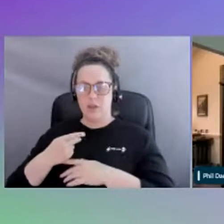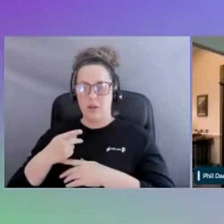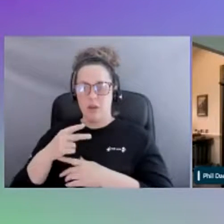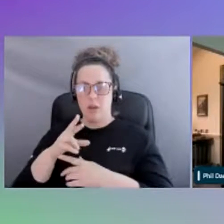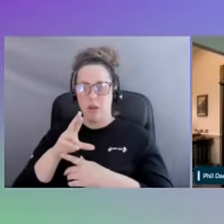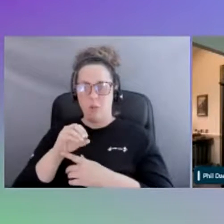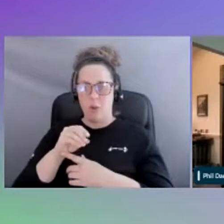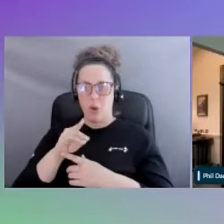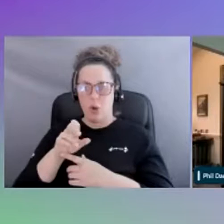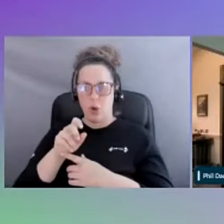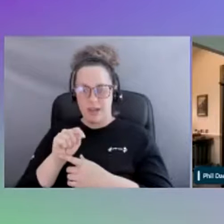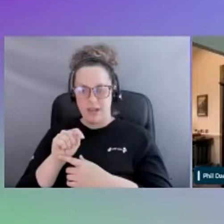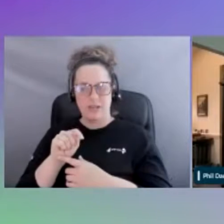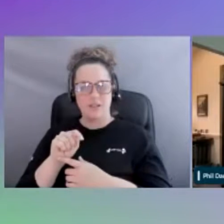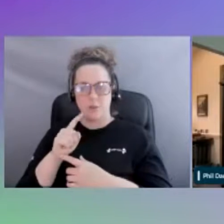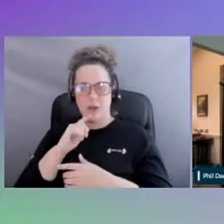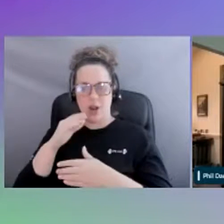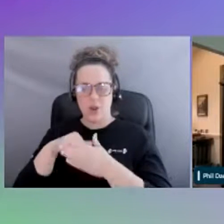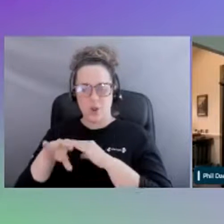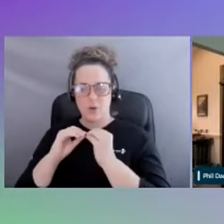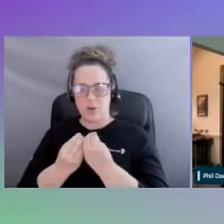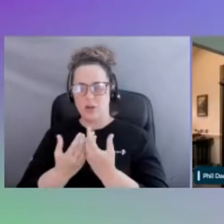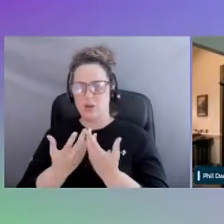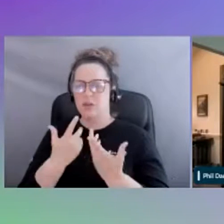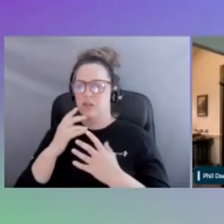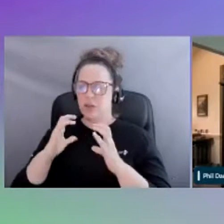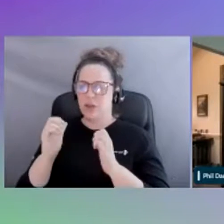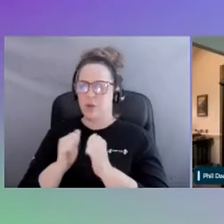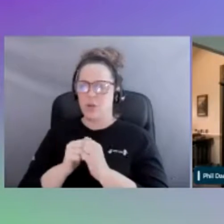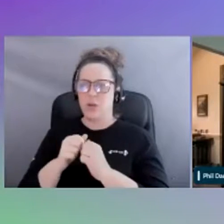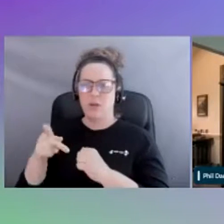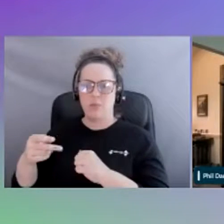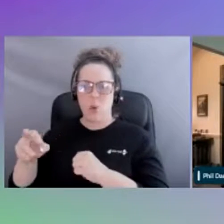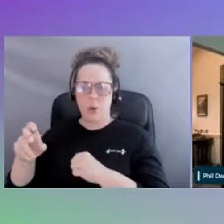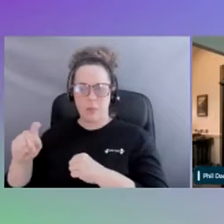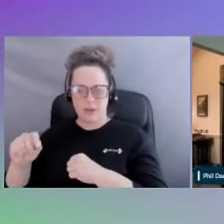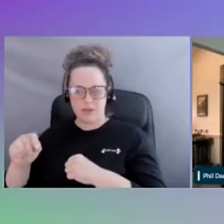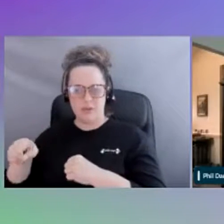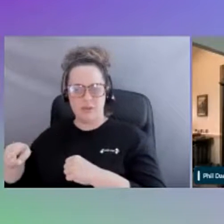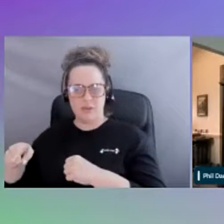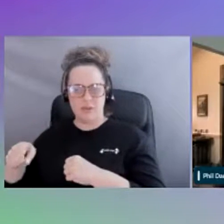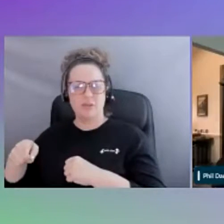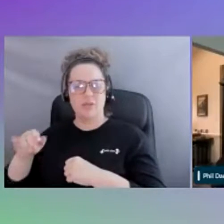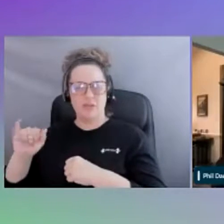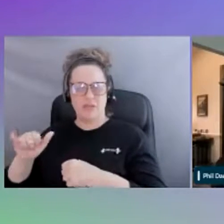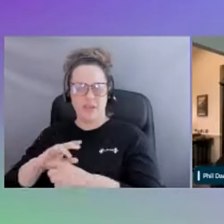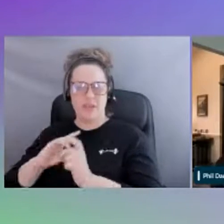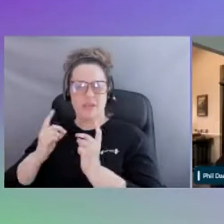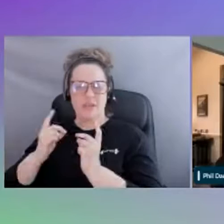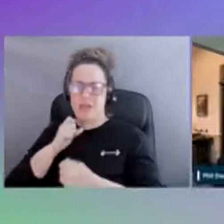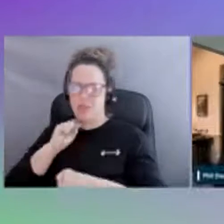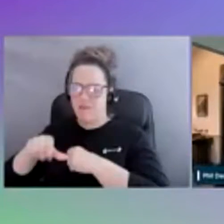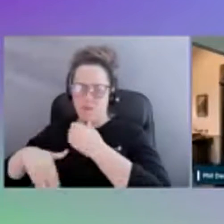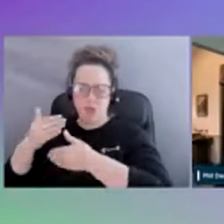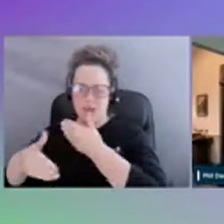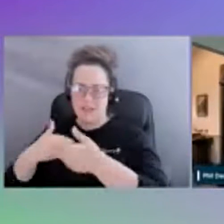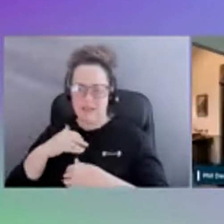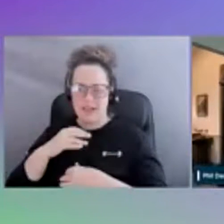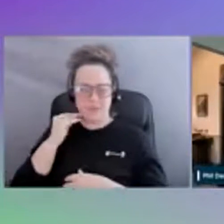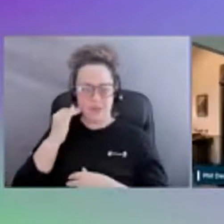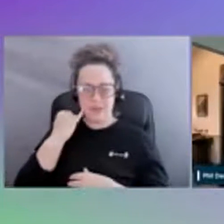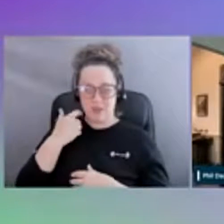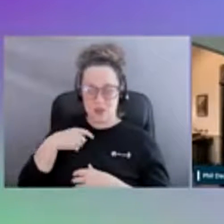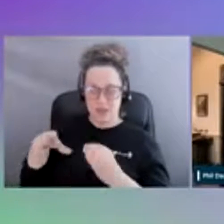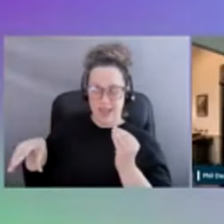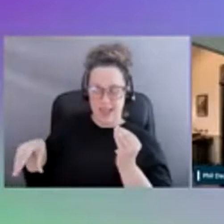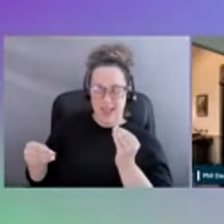of the first groups on my list is having a chat with procurement, because procurement love processes in my experience. So if you can just